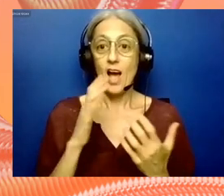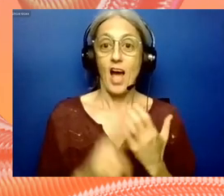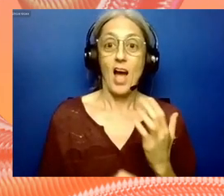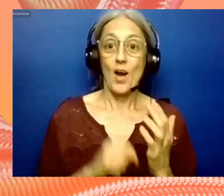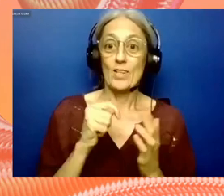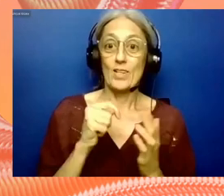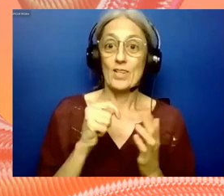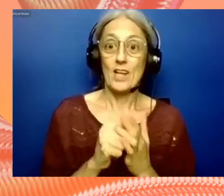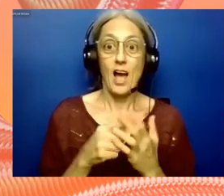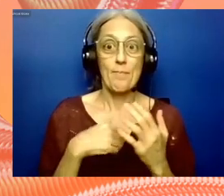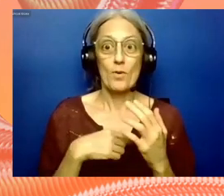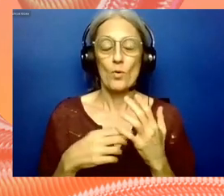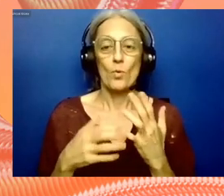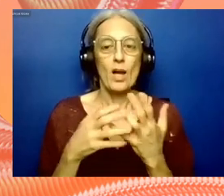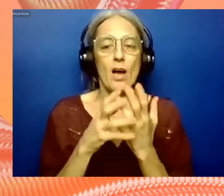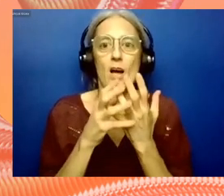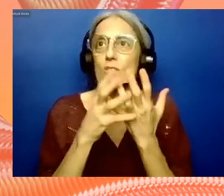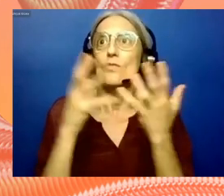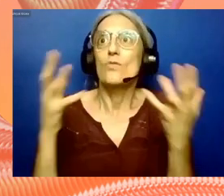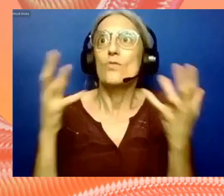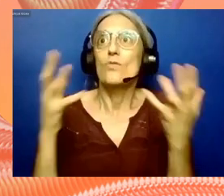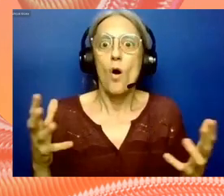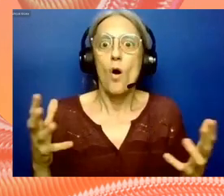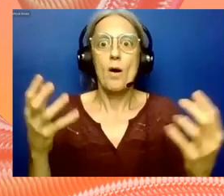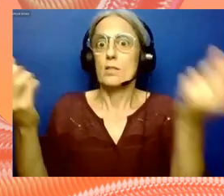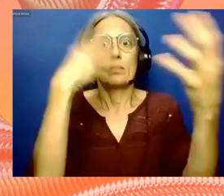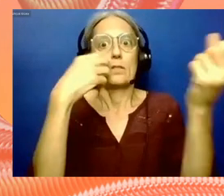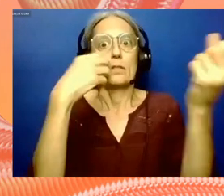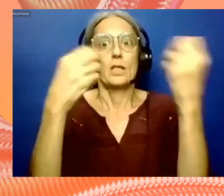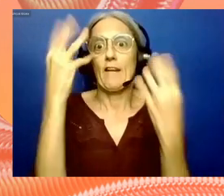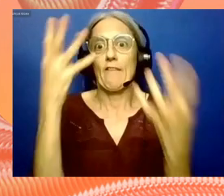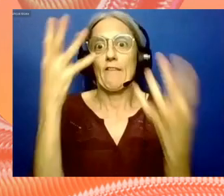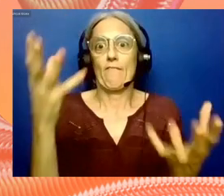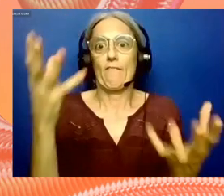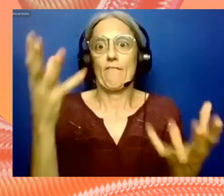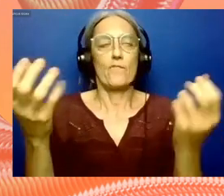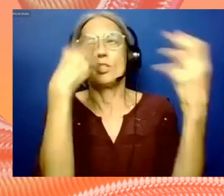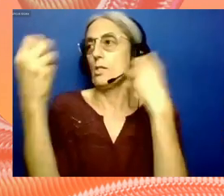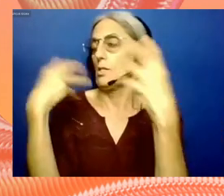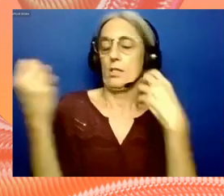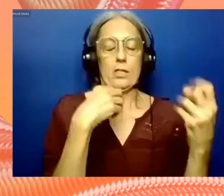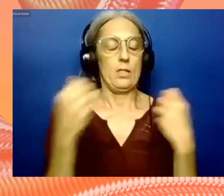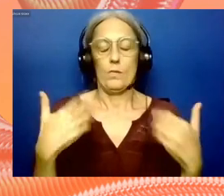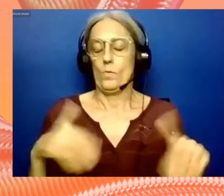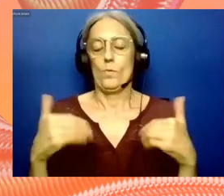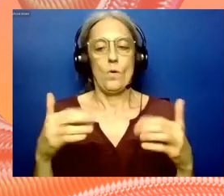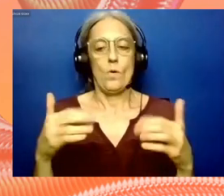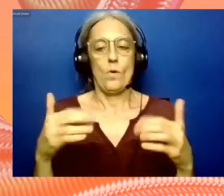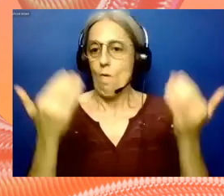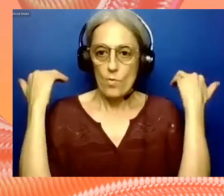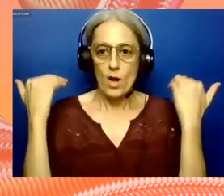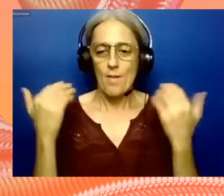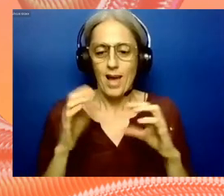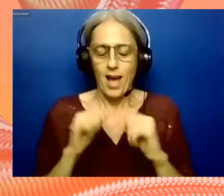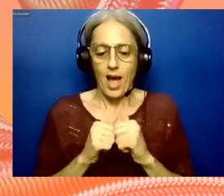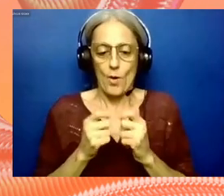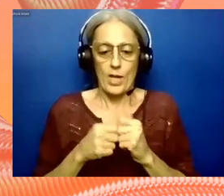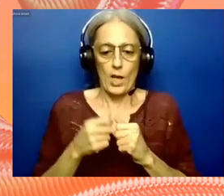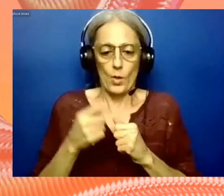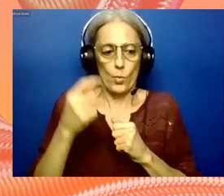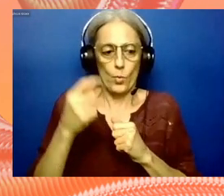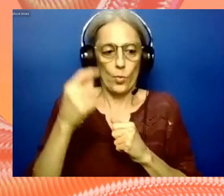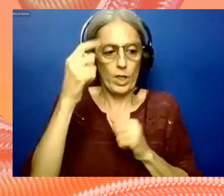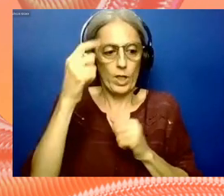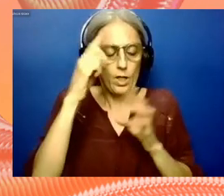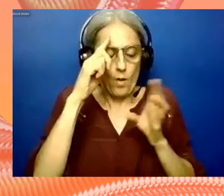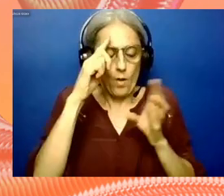just literally unheard of for our systems to be able to organize, and where there's like